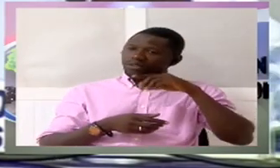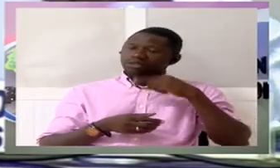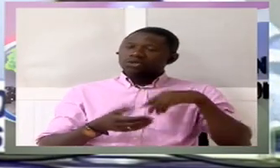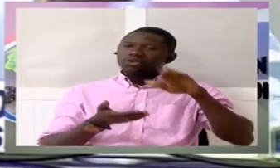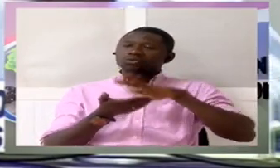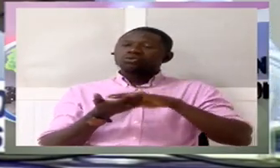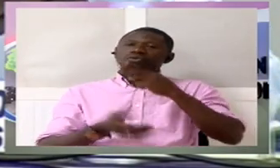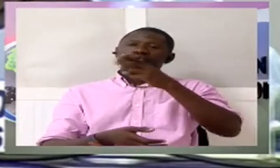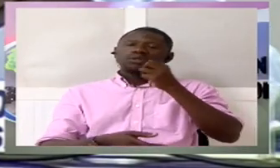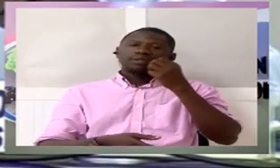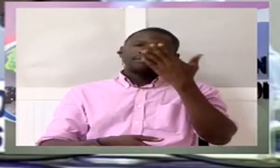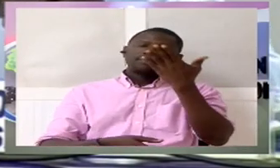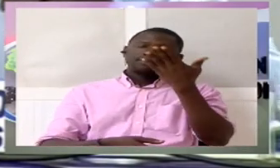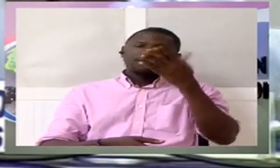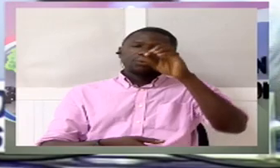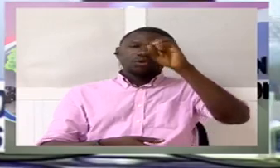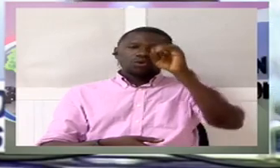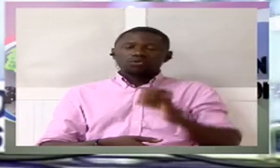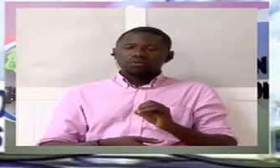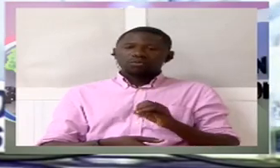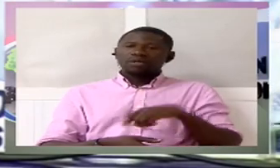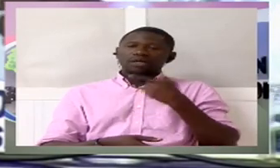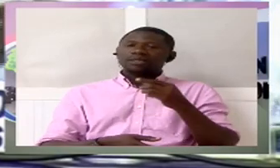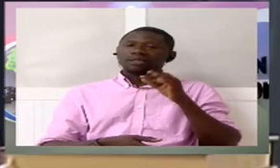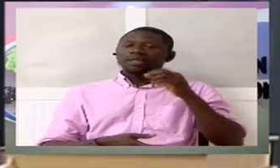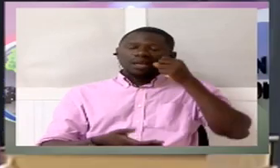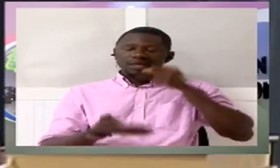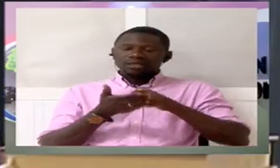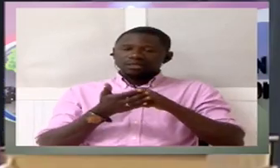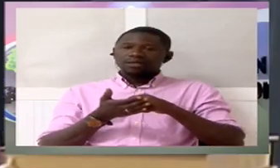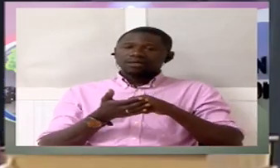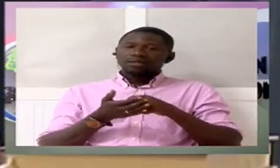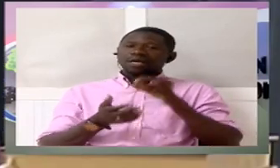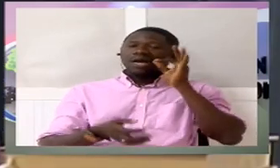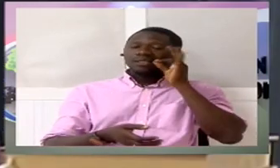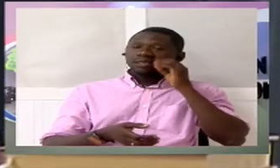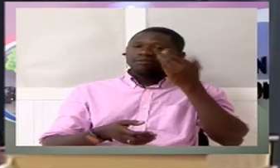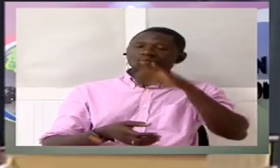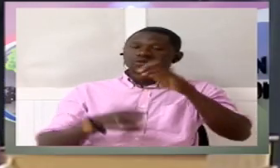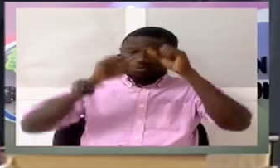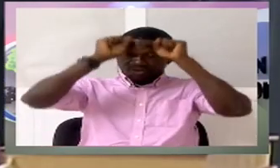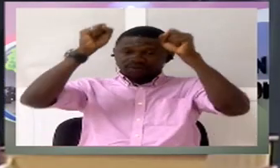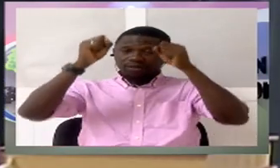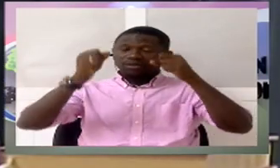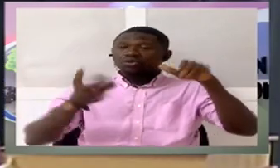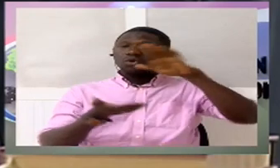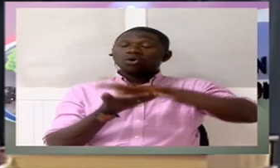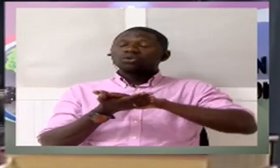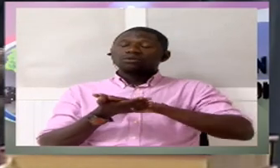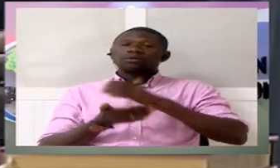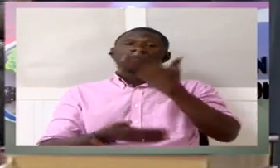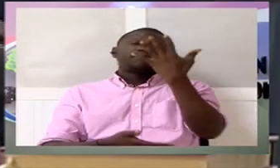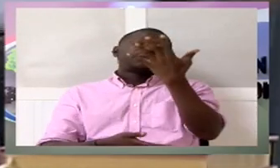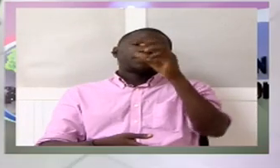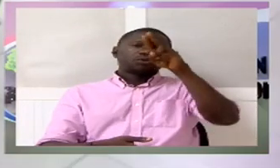from the government is 5th of November. Take a look at that. Kwenye letter do fananjibe menkata jabi roti.